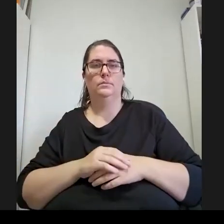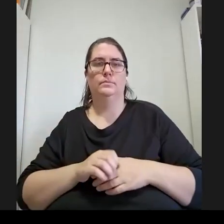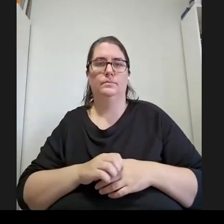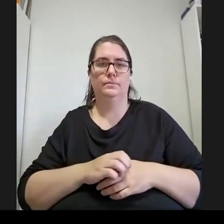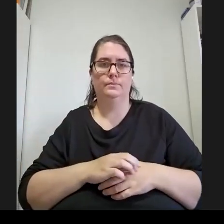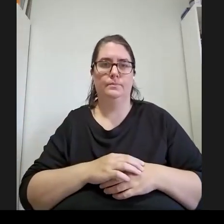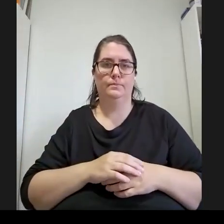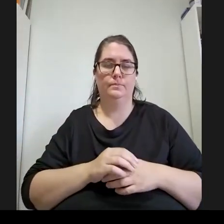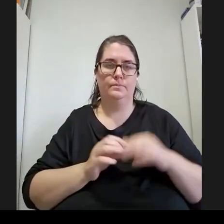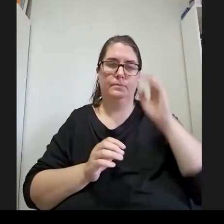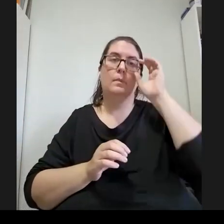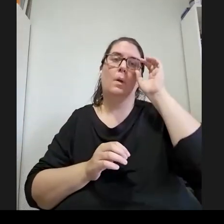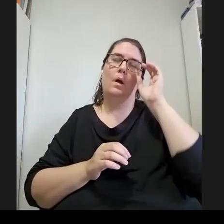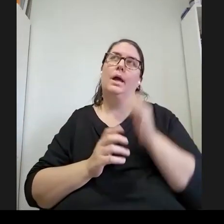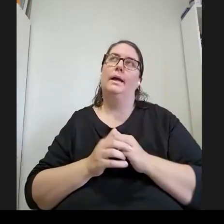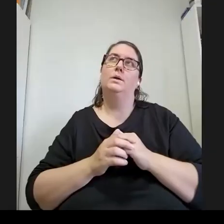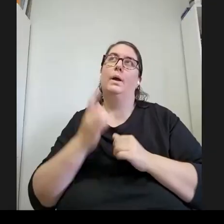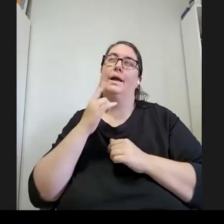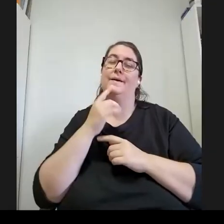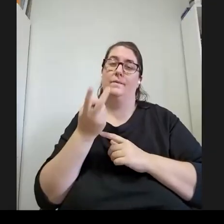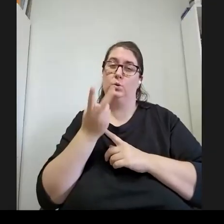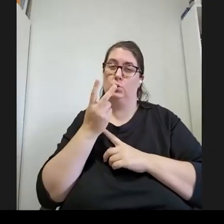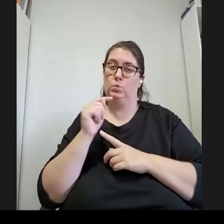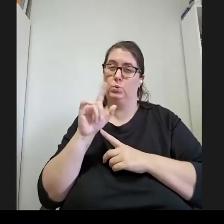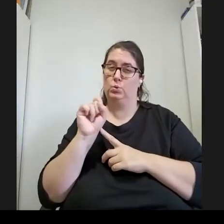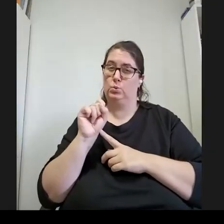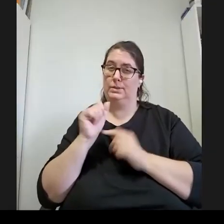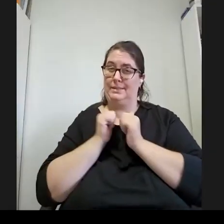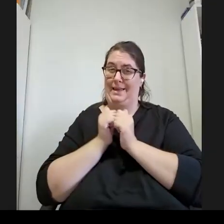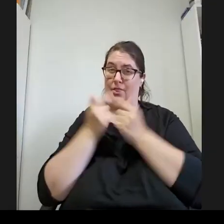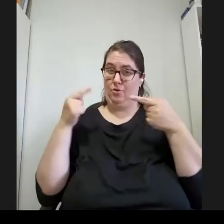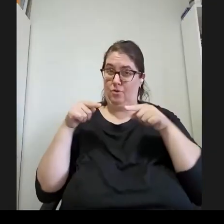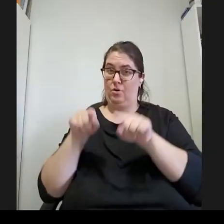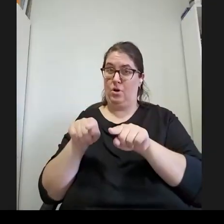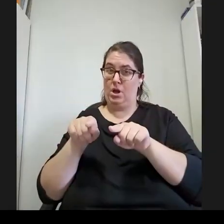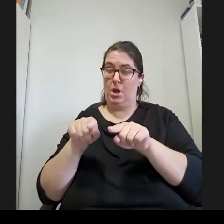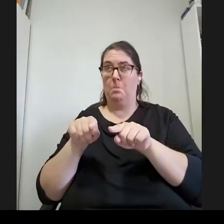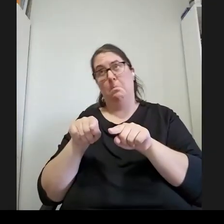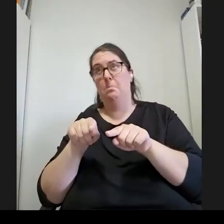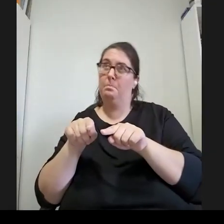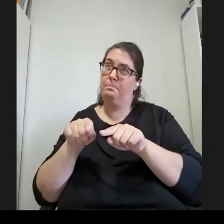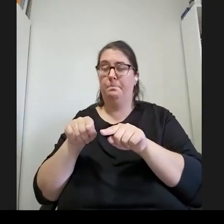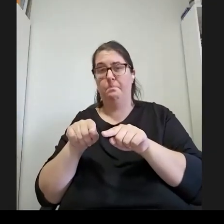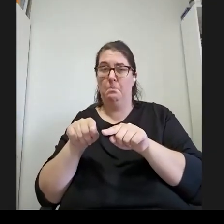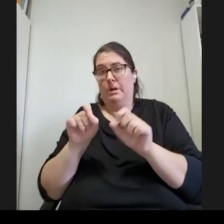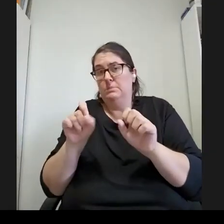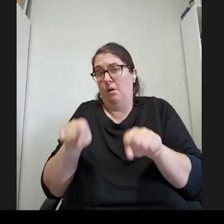In terms of if you're trying to use two tools together, I could see possibilities because